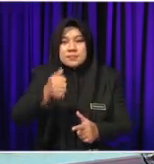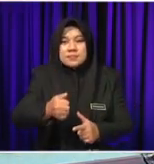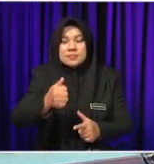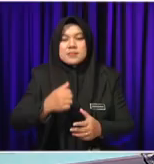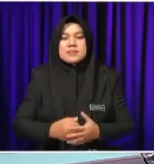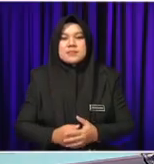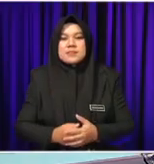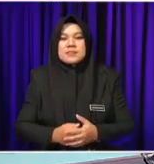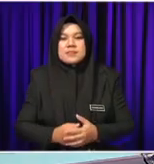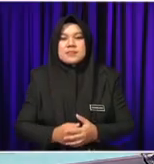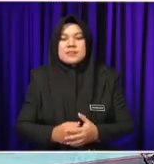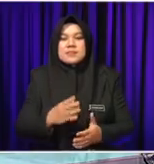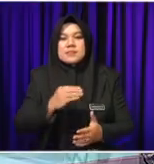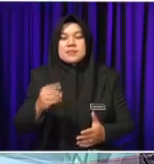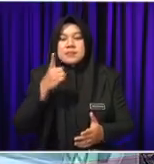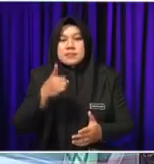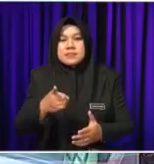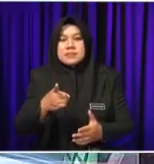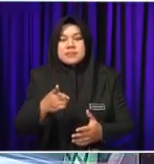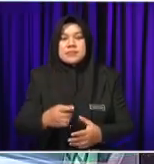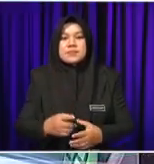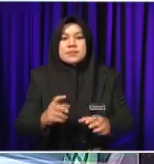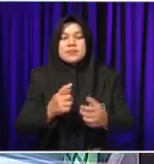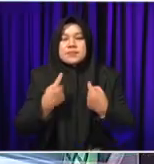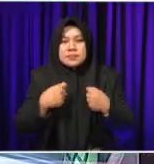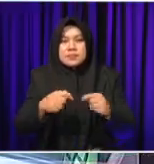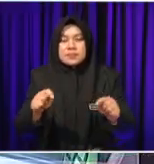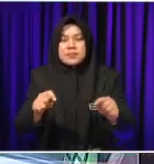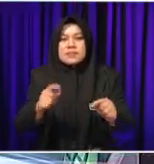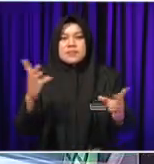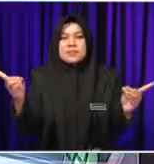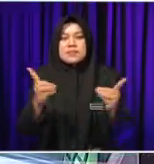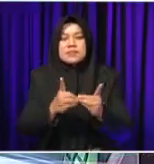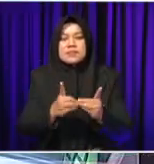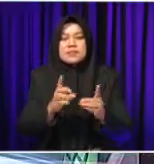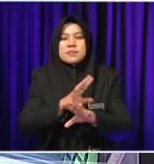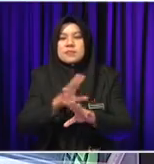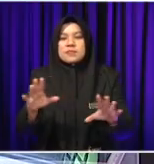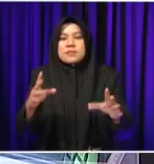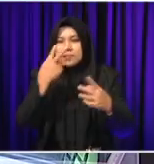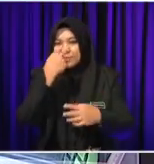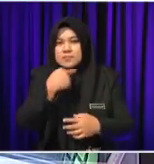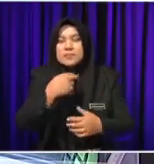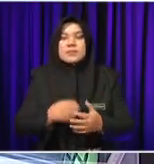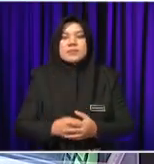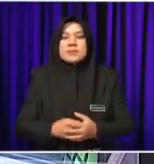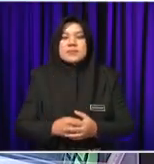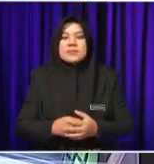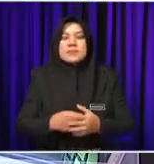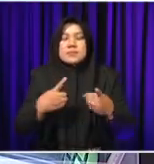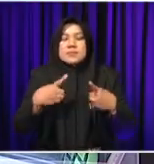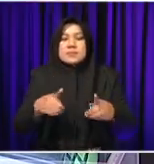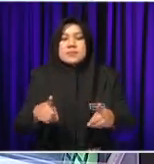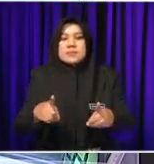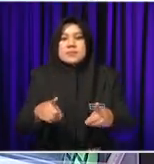tomorrow. Shafika. And if you really try, you'll find there's no need to cry. In this